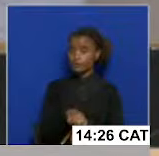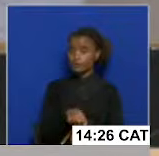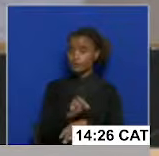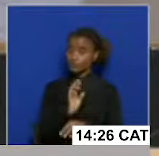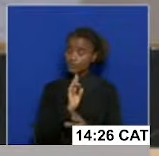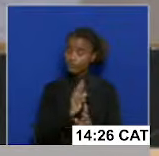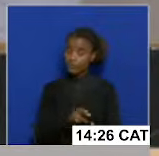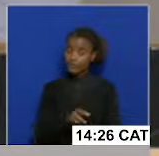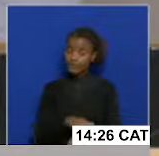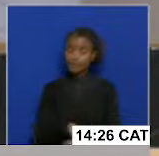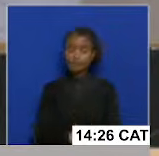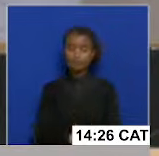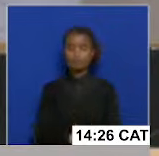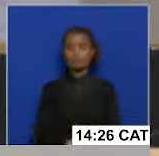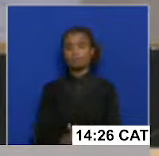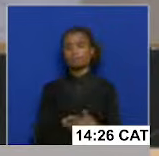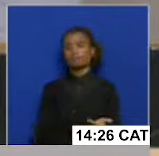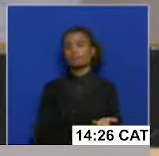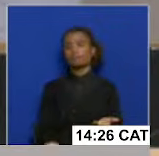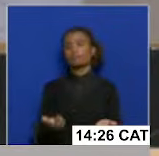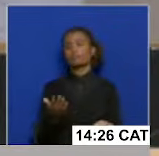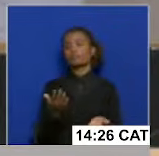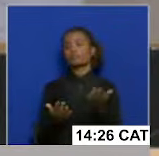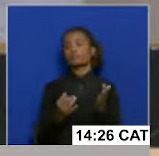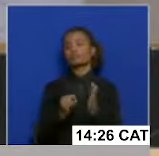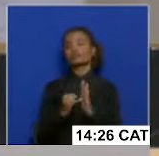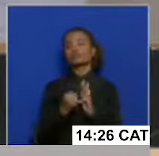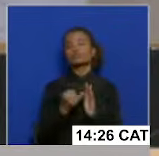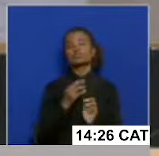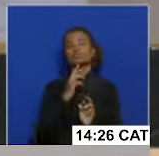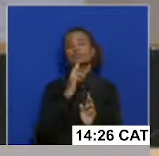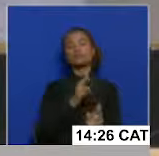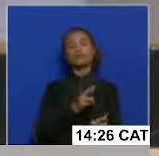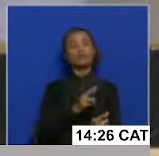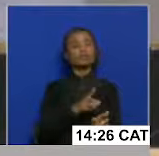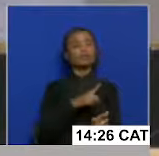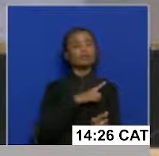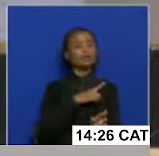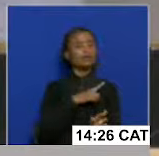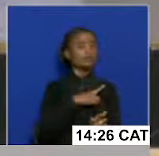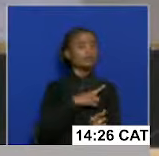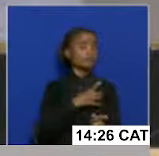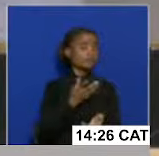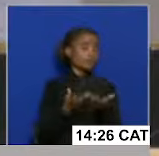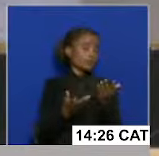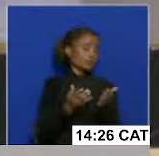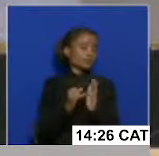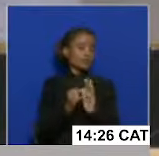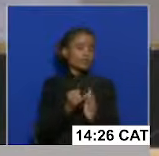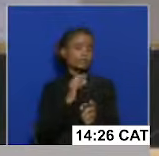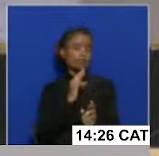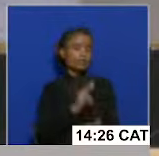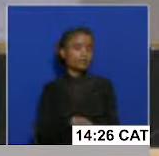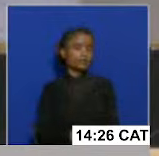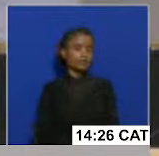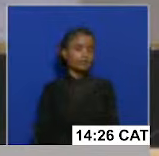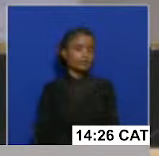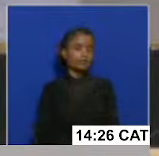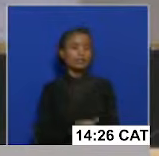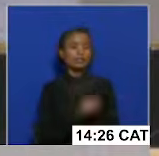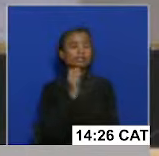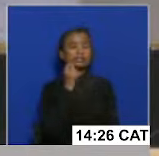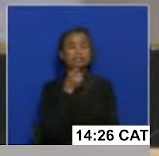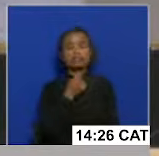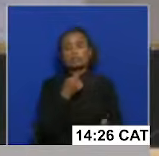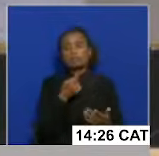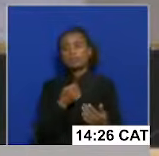Maybe I was just responding so that I can just respond so that she mustn't say I'm ignoring her and all